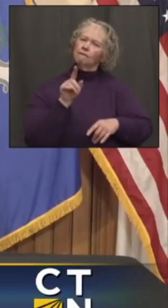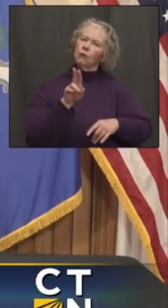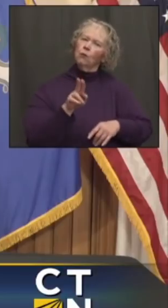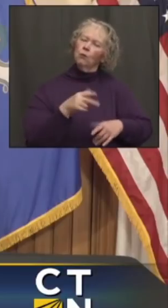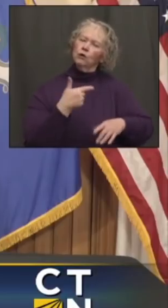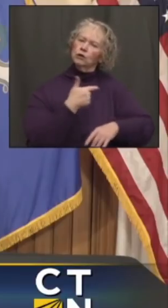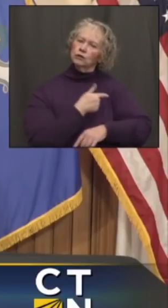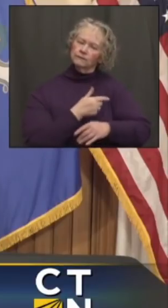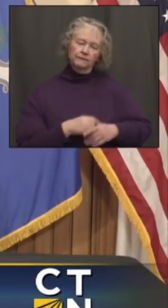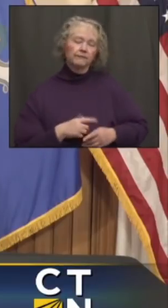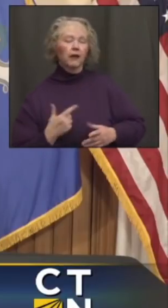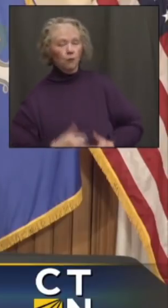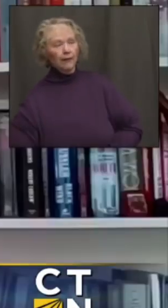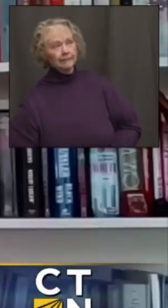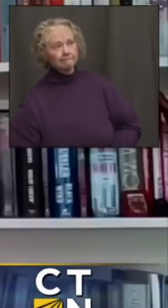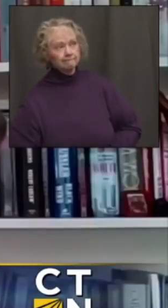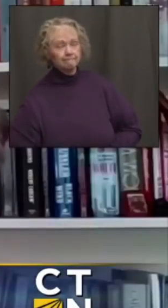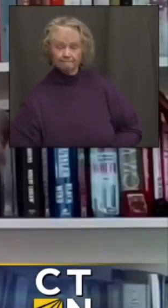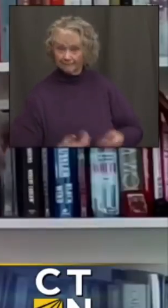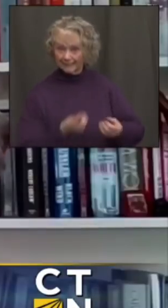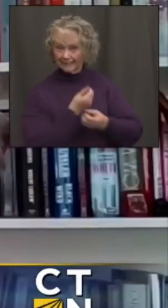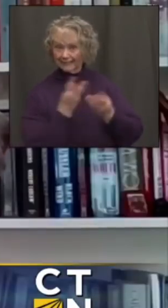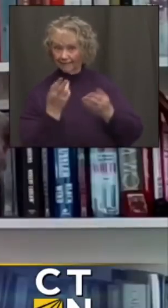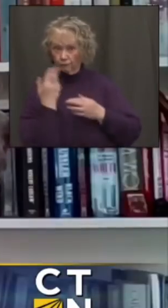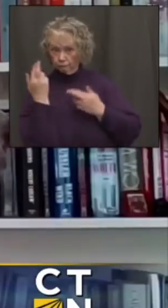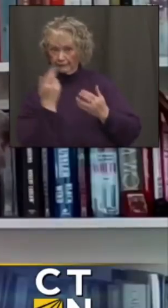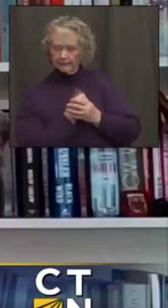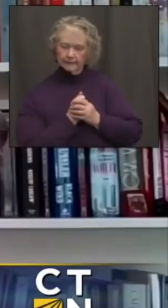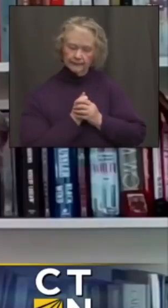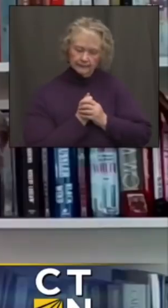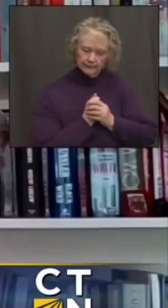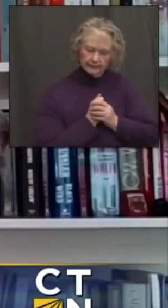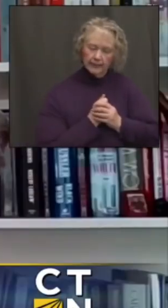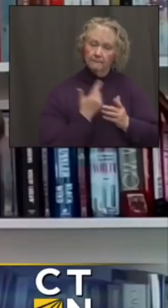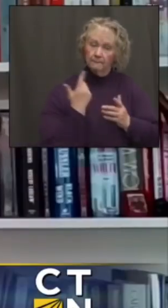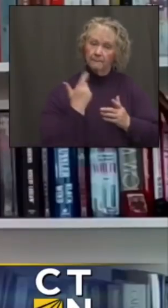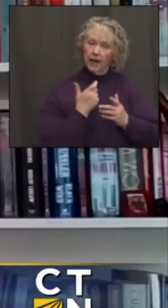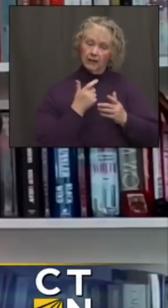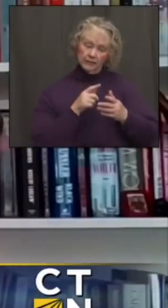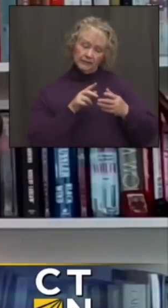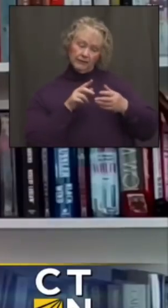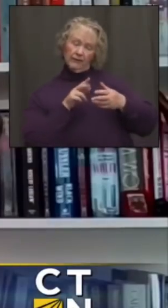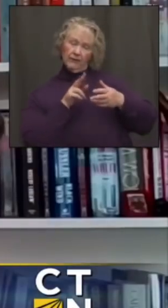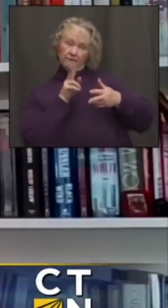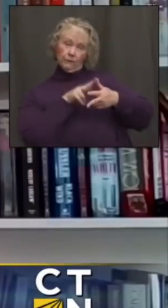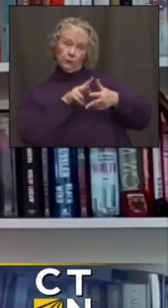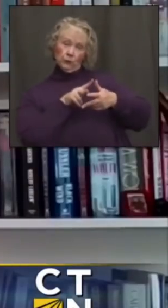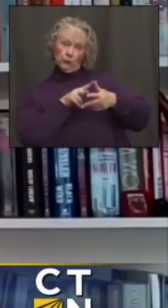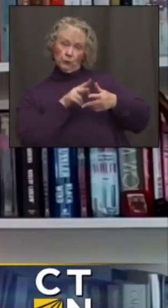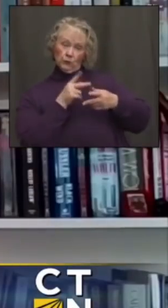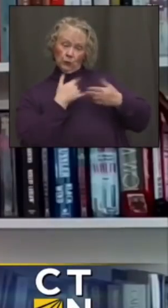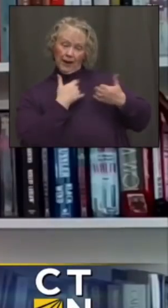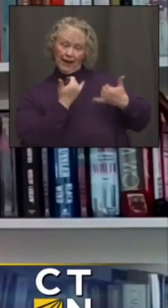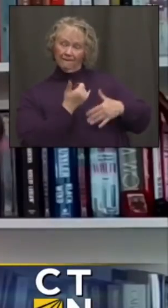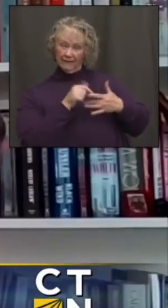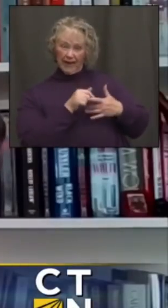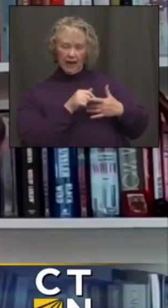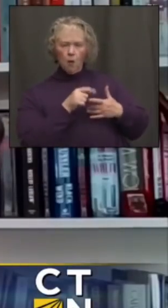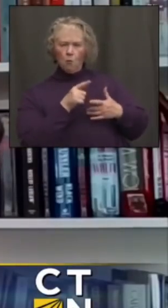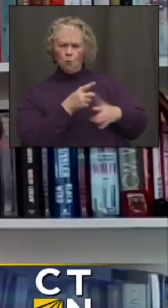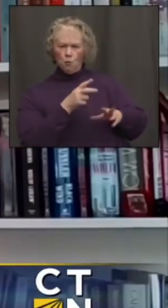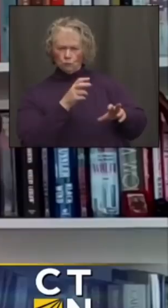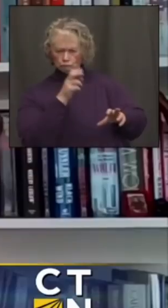week. Readers wondering why aren't vaccines available through their doctor's office like a flu